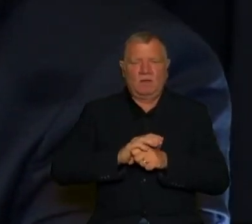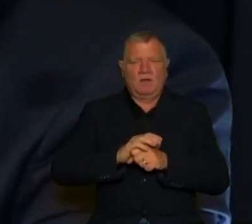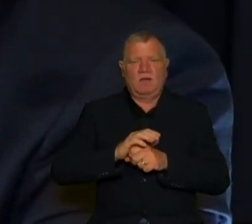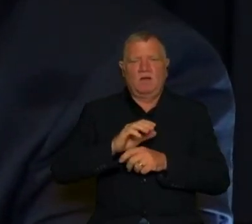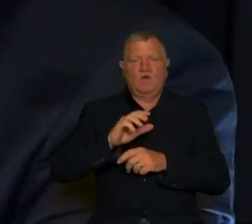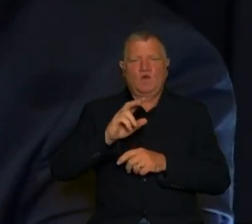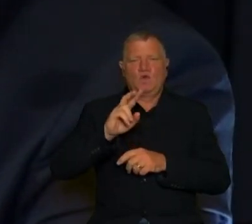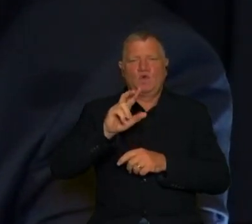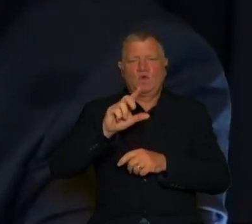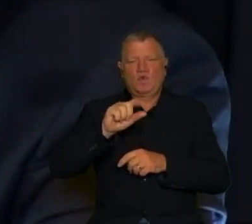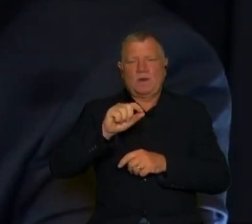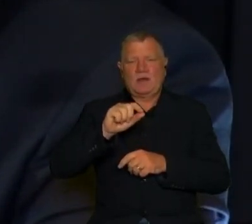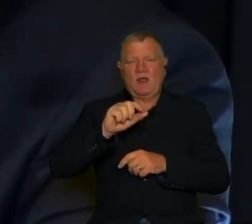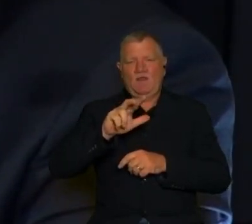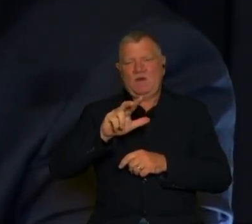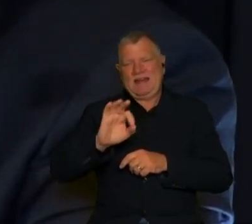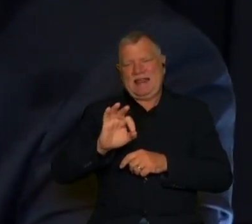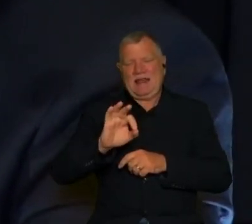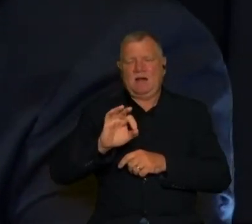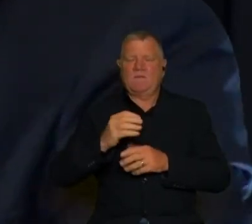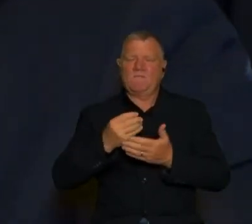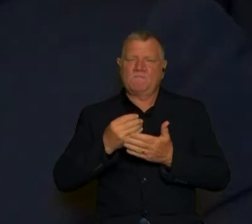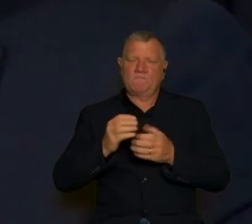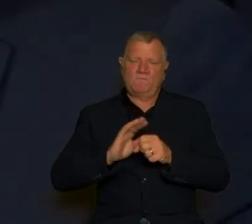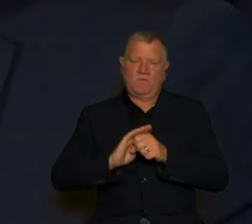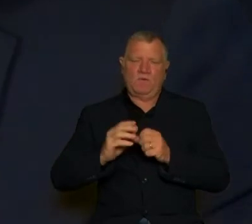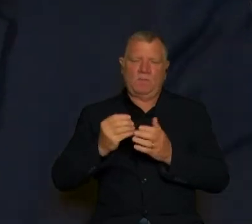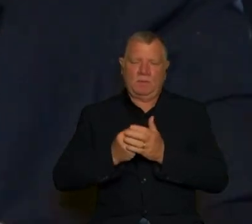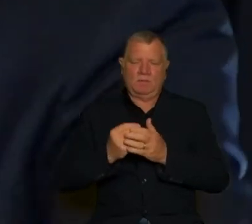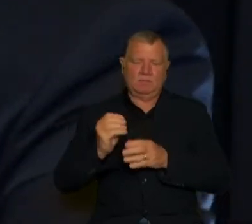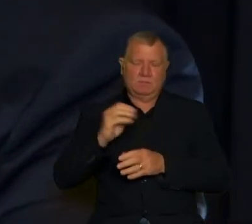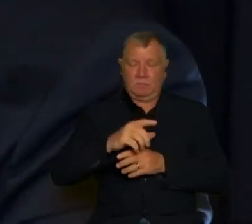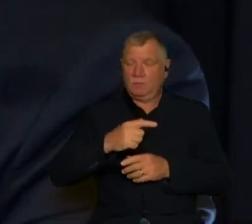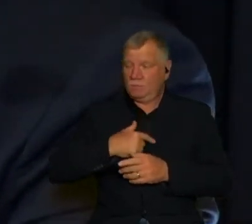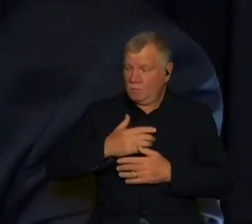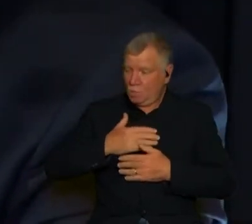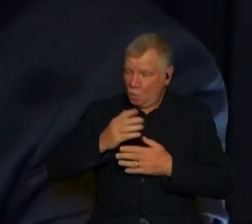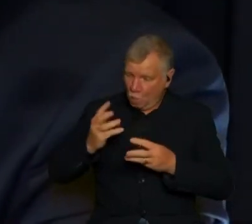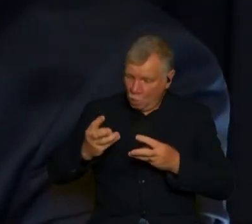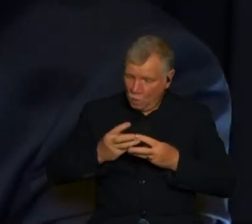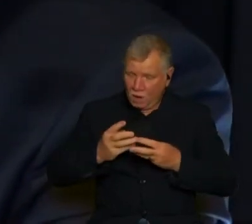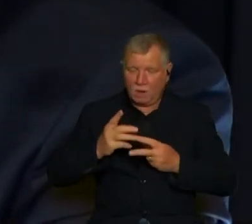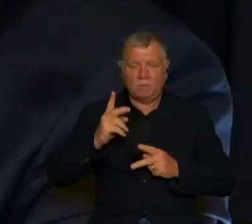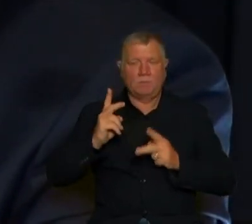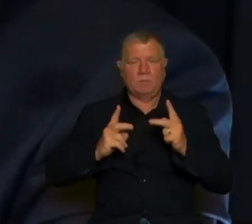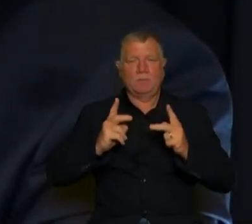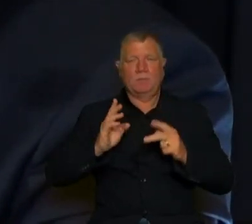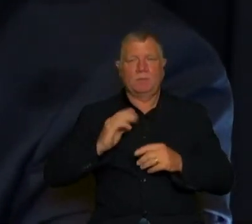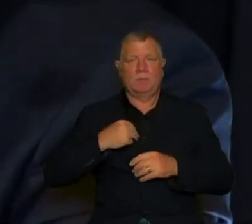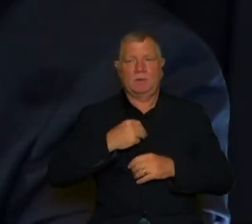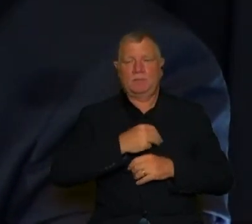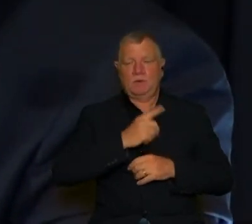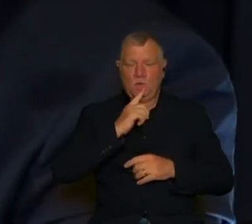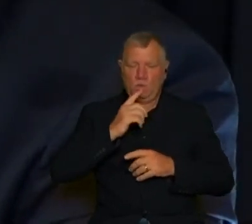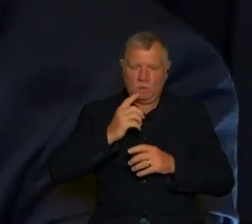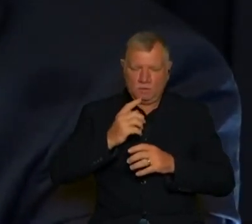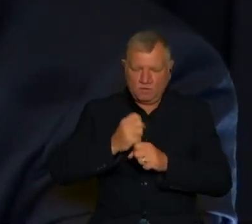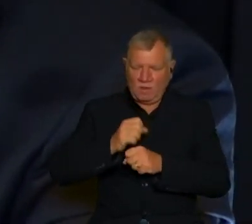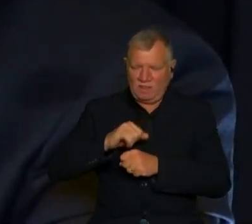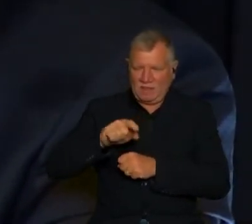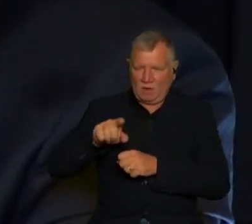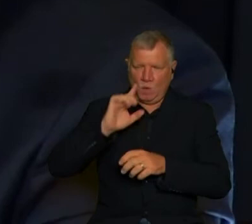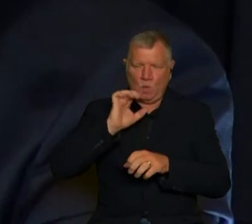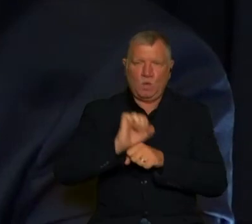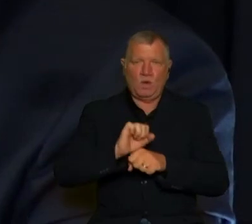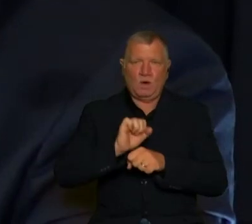year 2039. My administration welcomes the members of the Pension Reserve Trust, and we trust that their